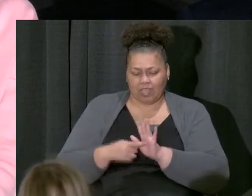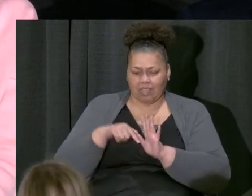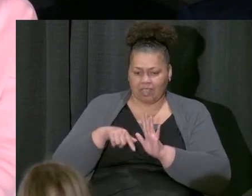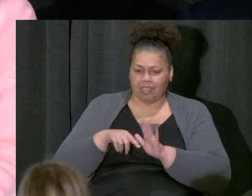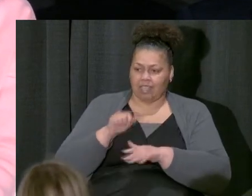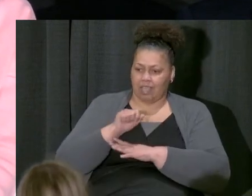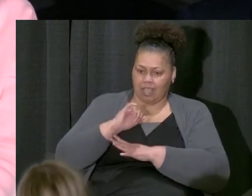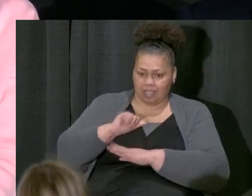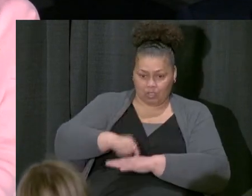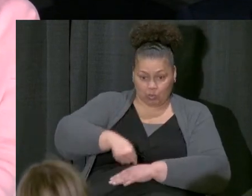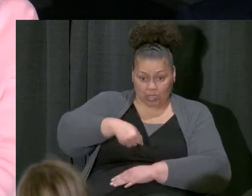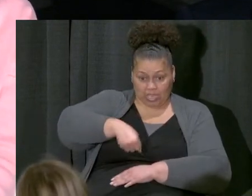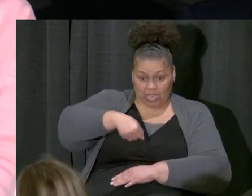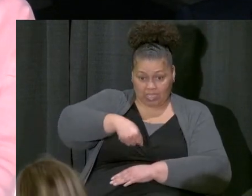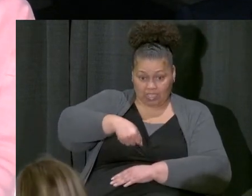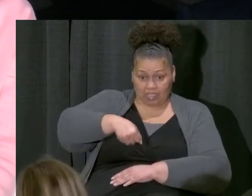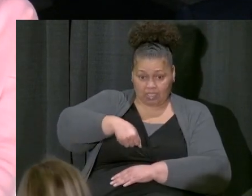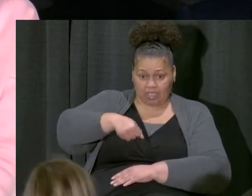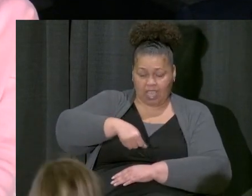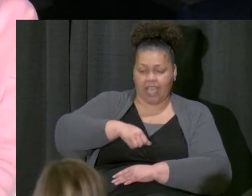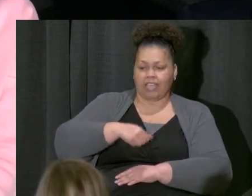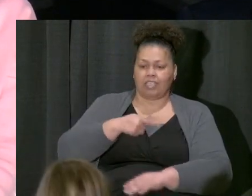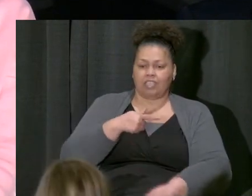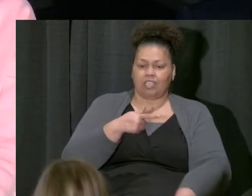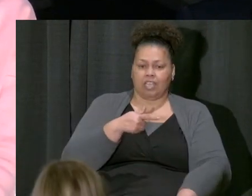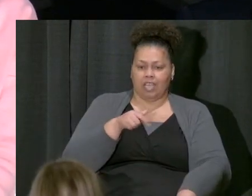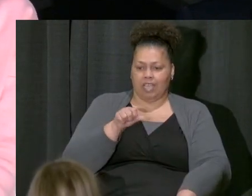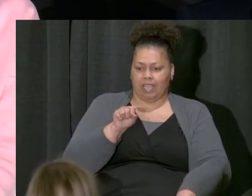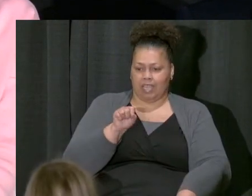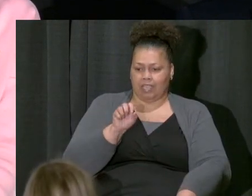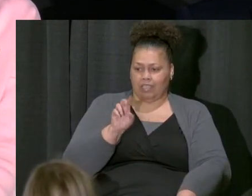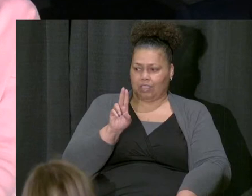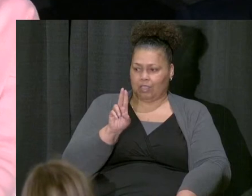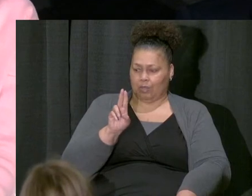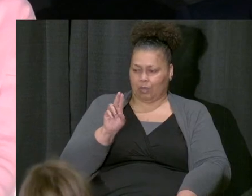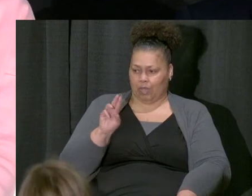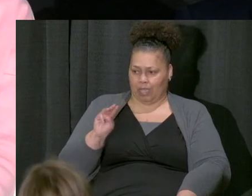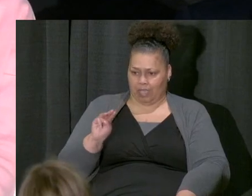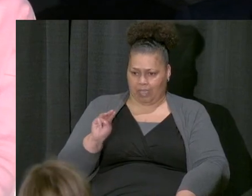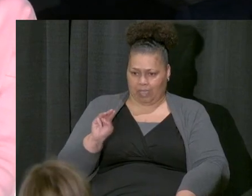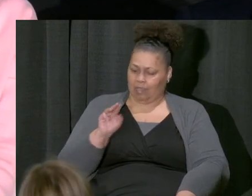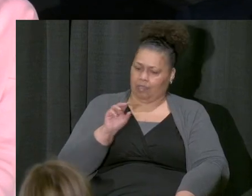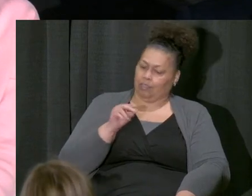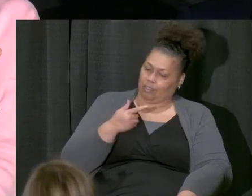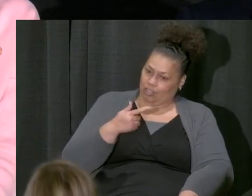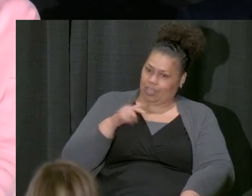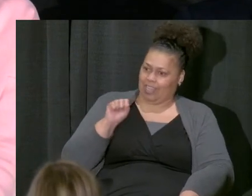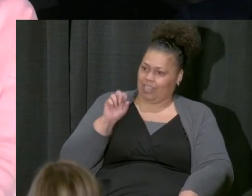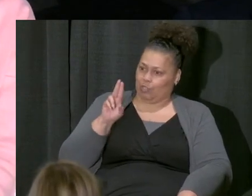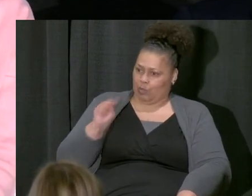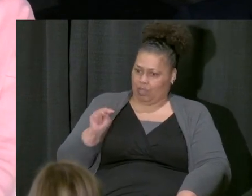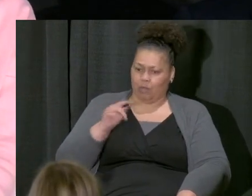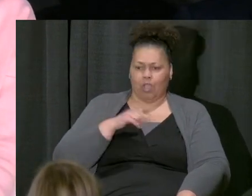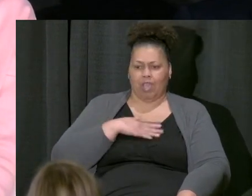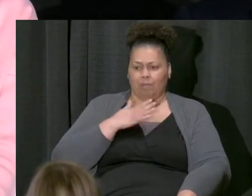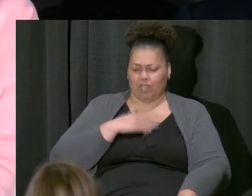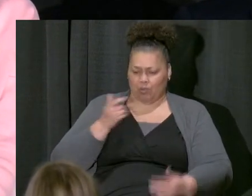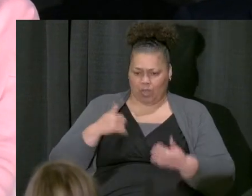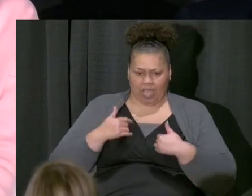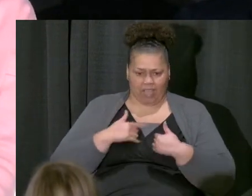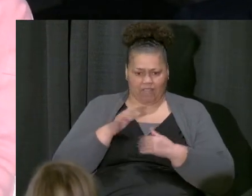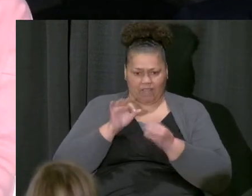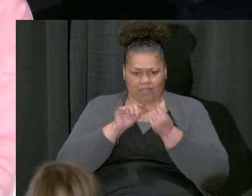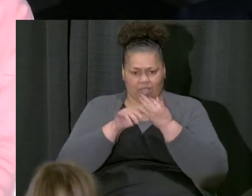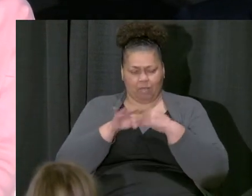AI suitcase at CSUN. And we are very happy to have various feedback